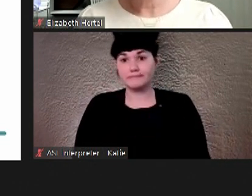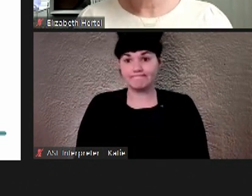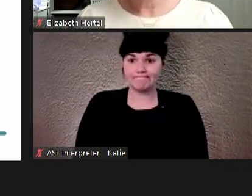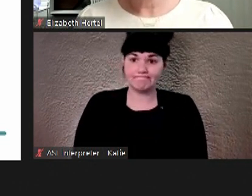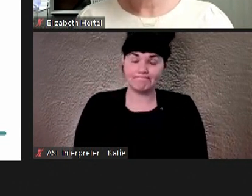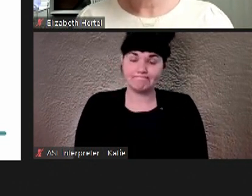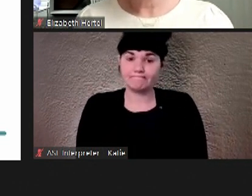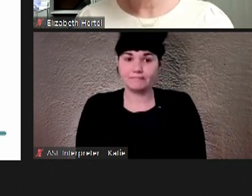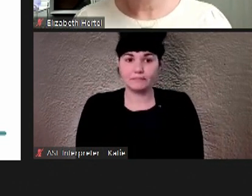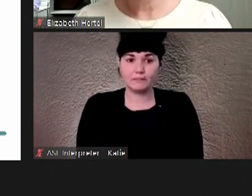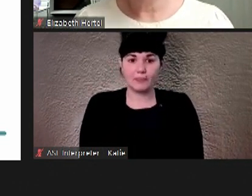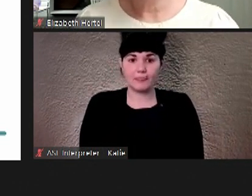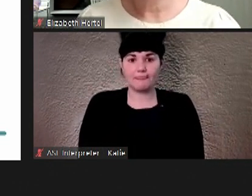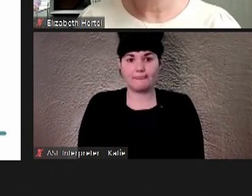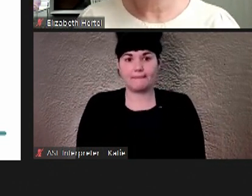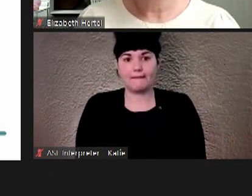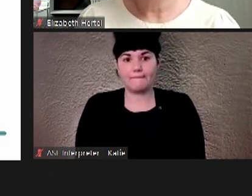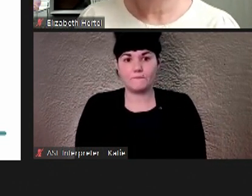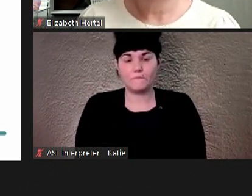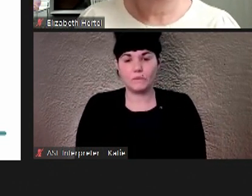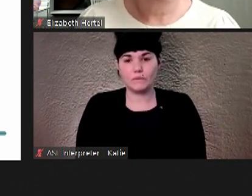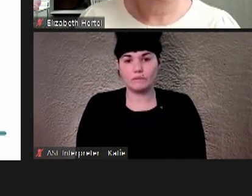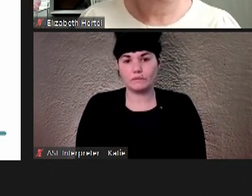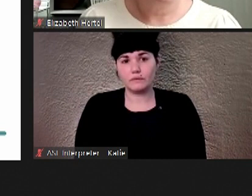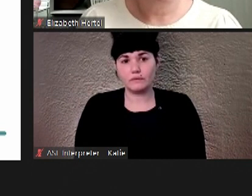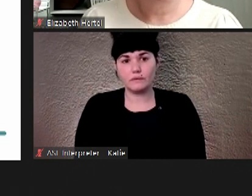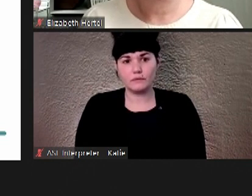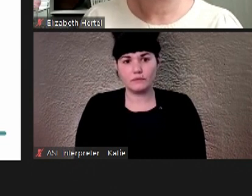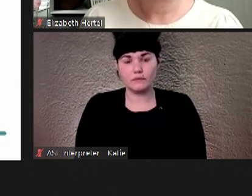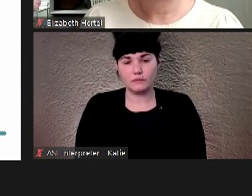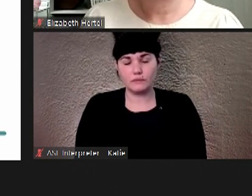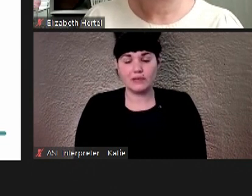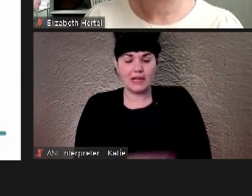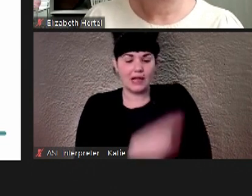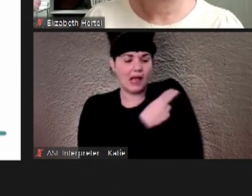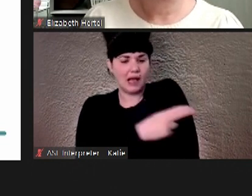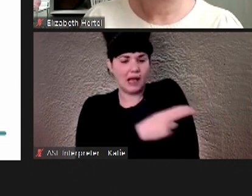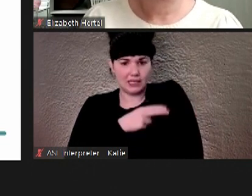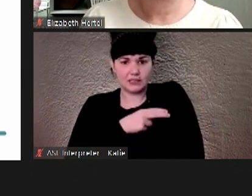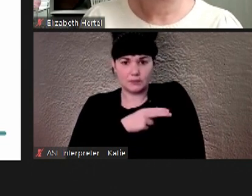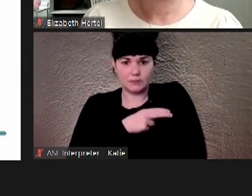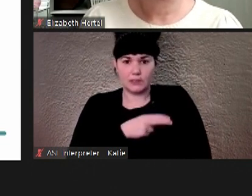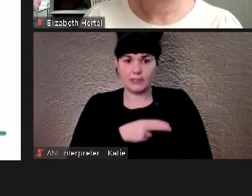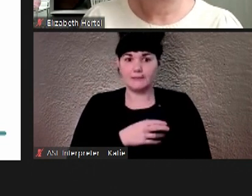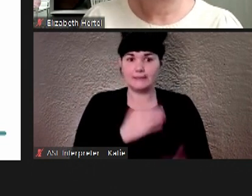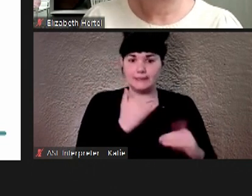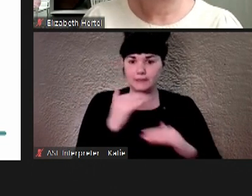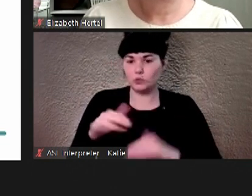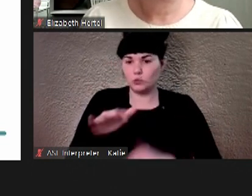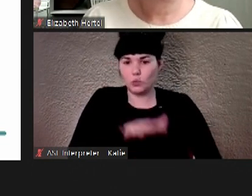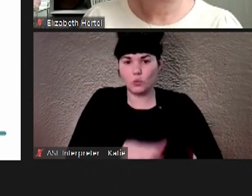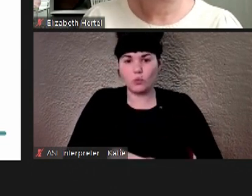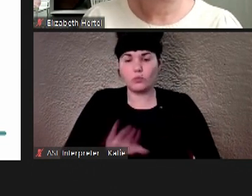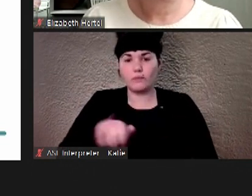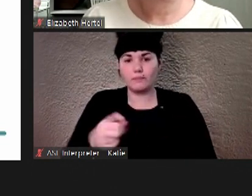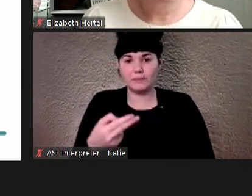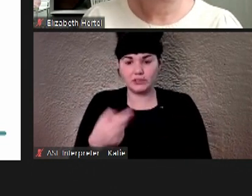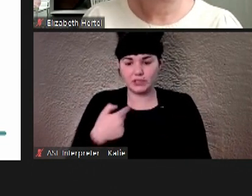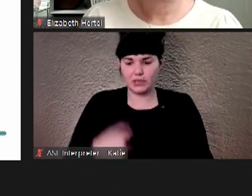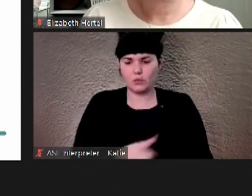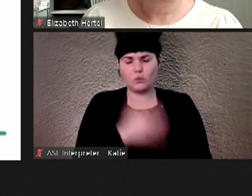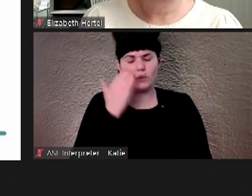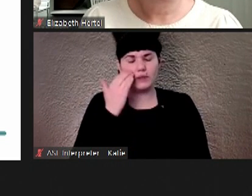When we look at our statewide hospitalization trends, we know that things are bad across the state and that hospitals are under a great